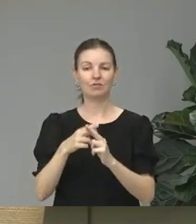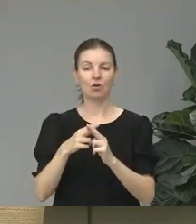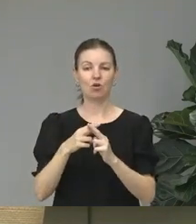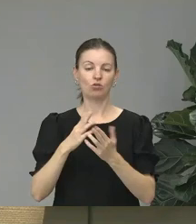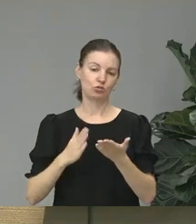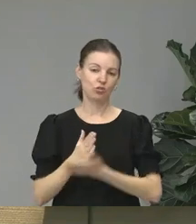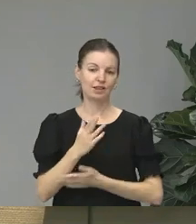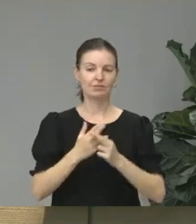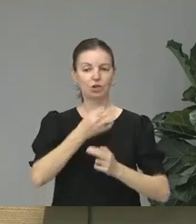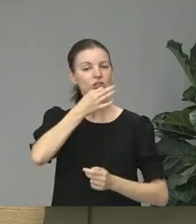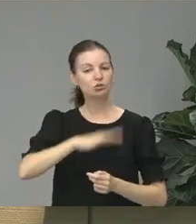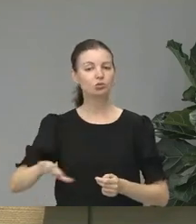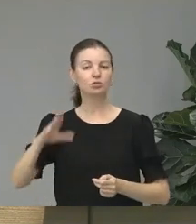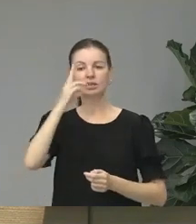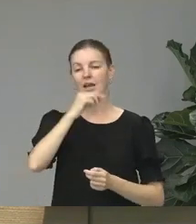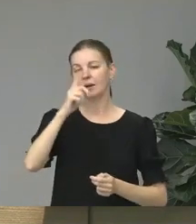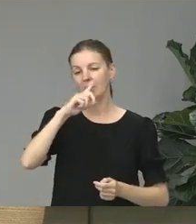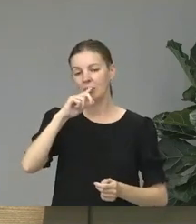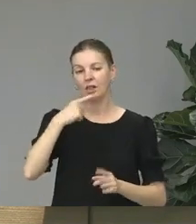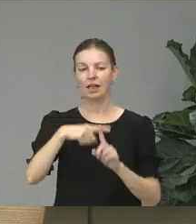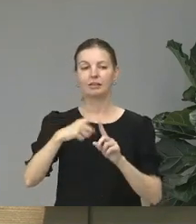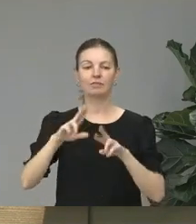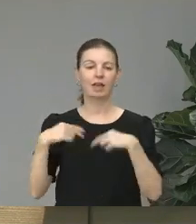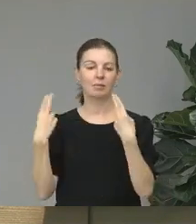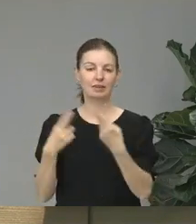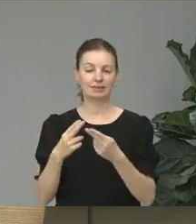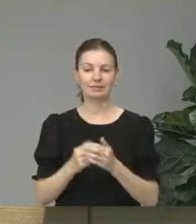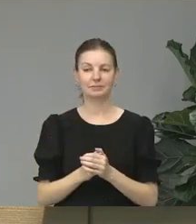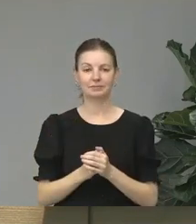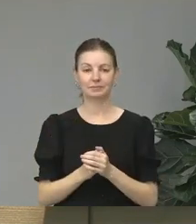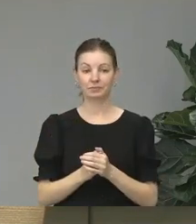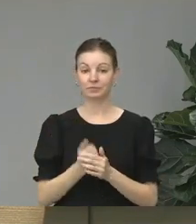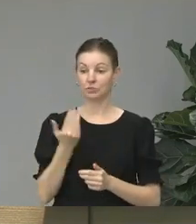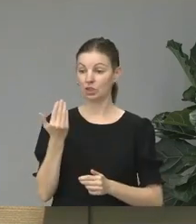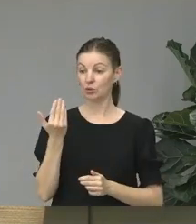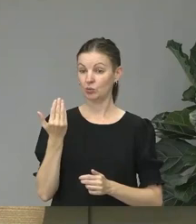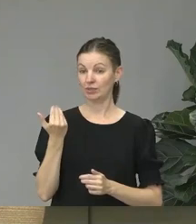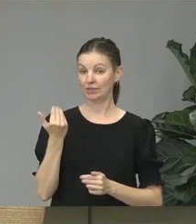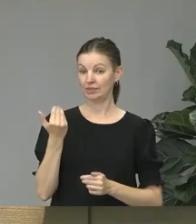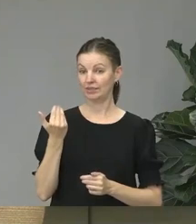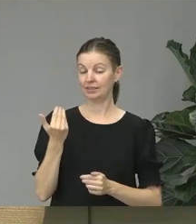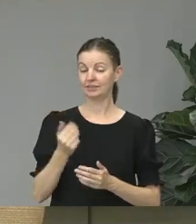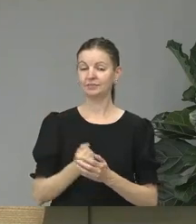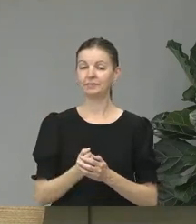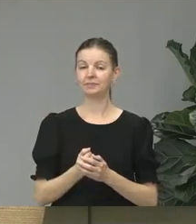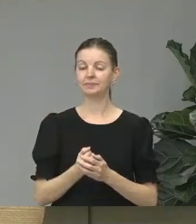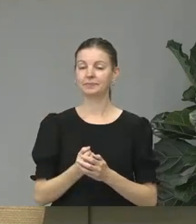young people and families. Most recently, because